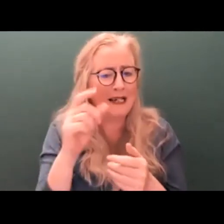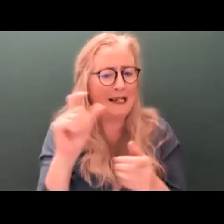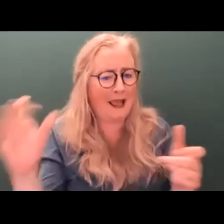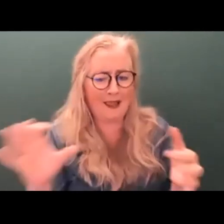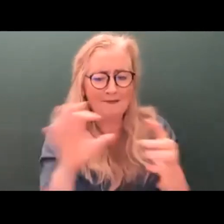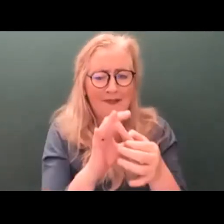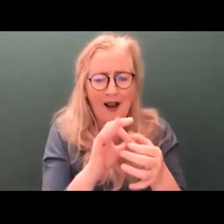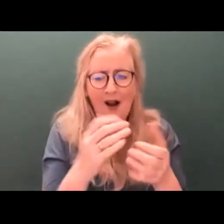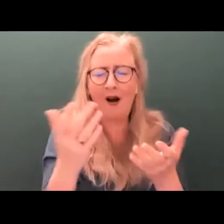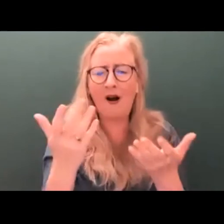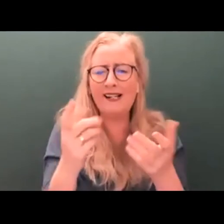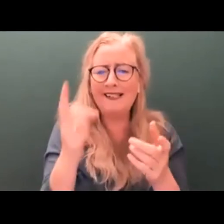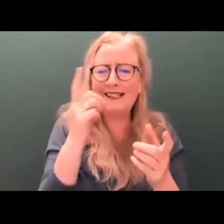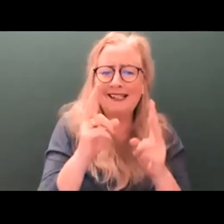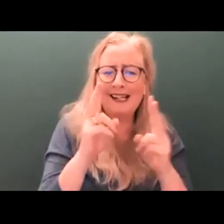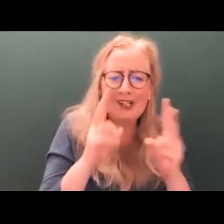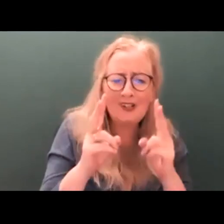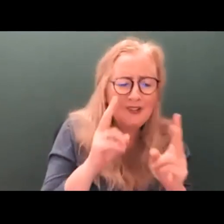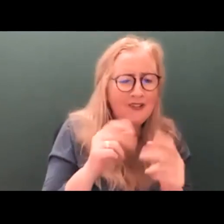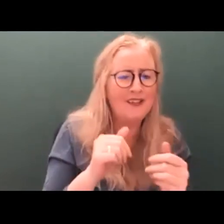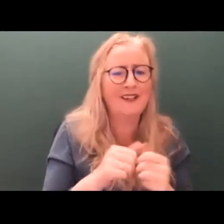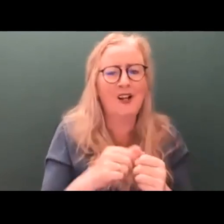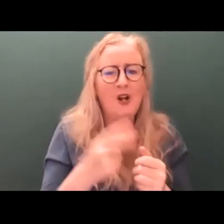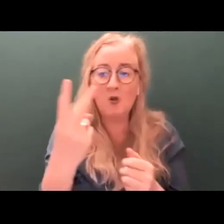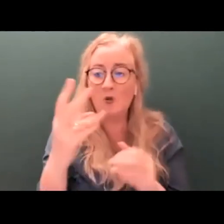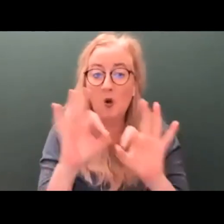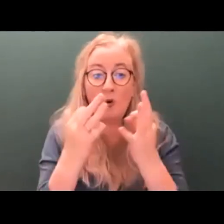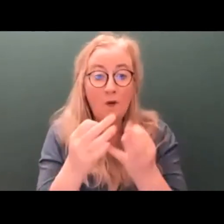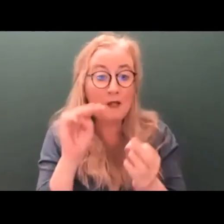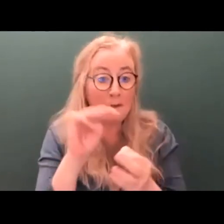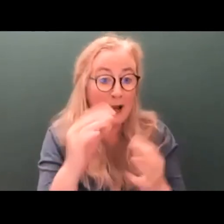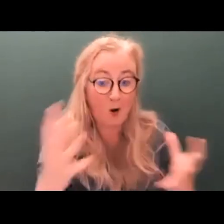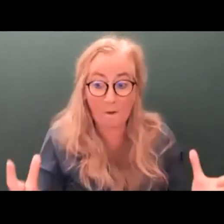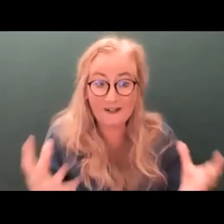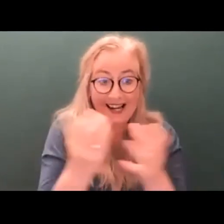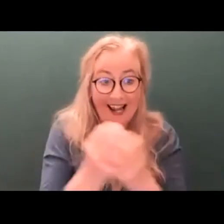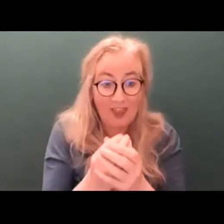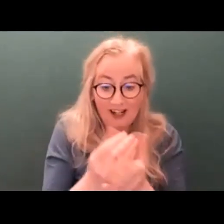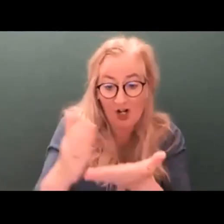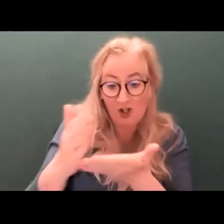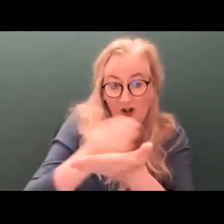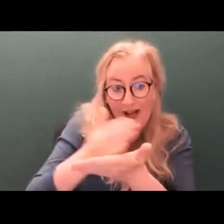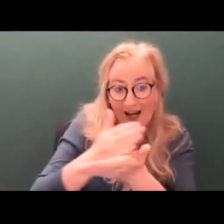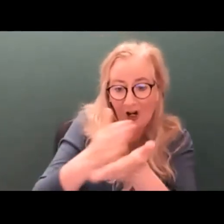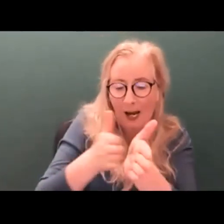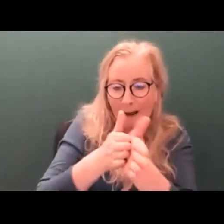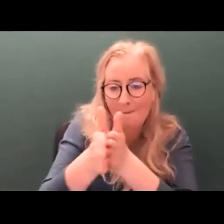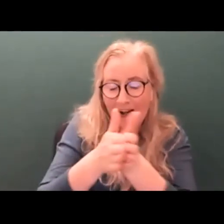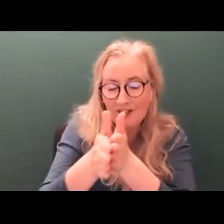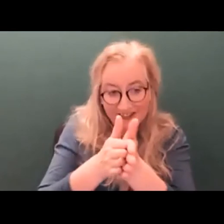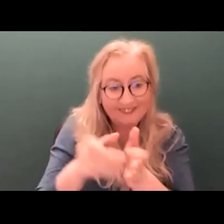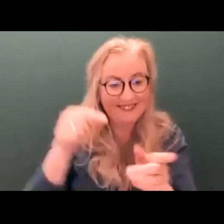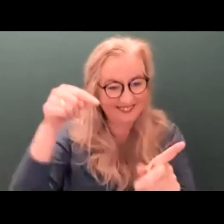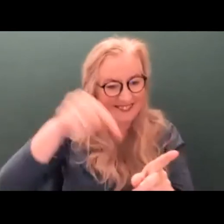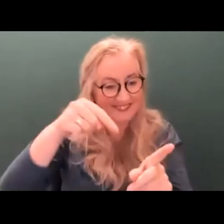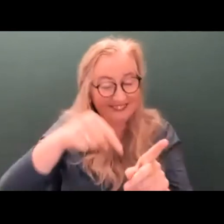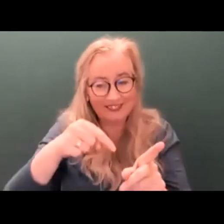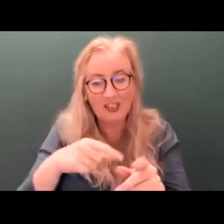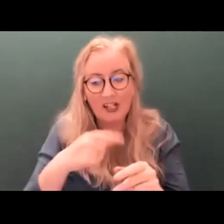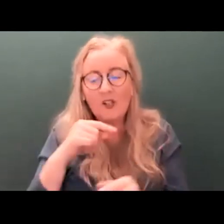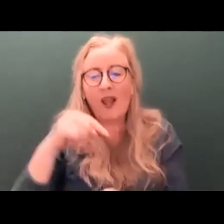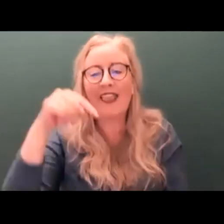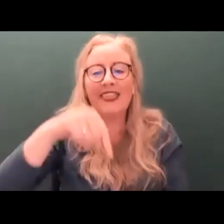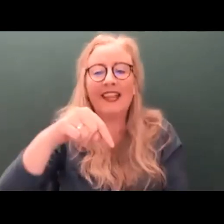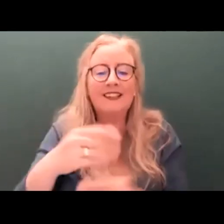already had interviewed this person and two groups might come together and share passion there again is your friend. And so just a bit about